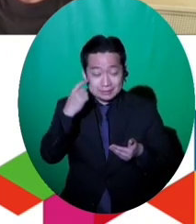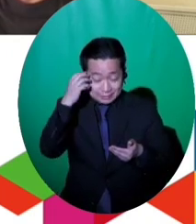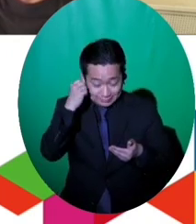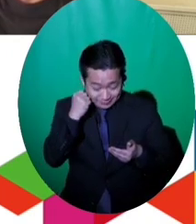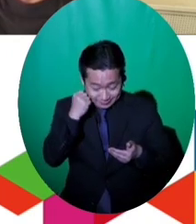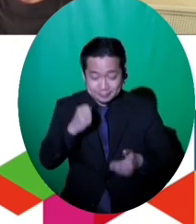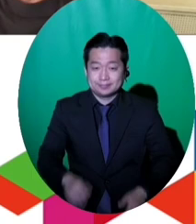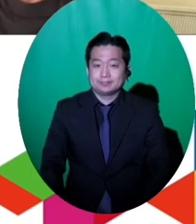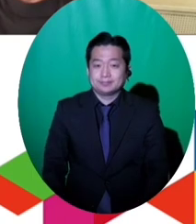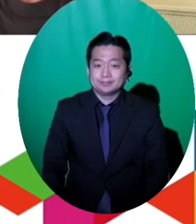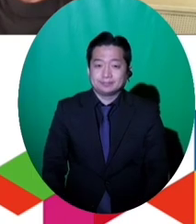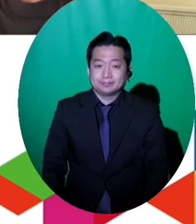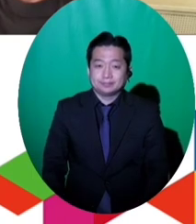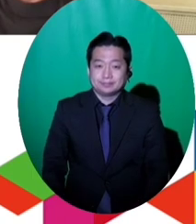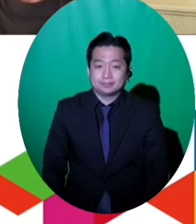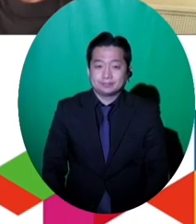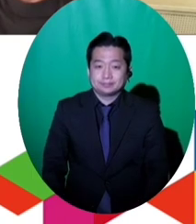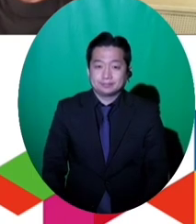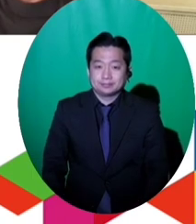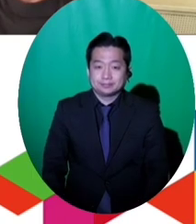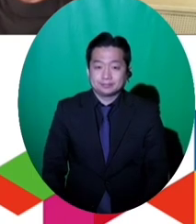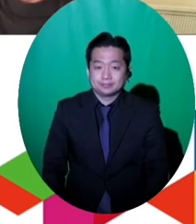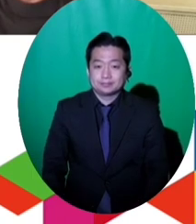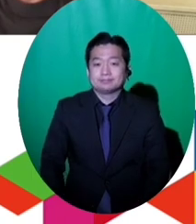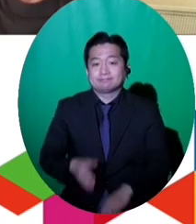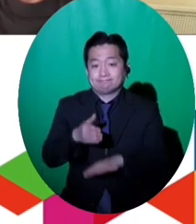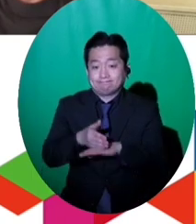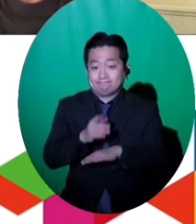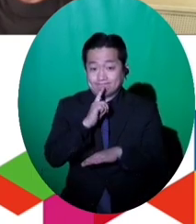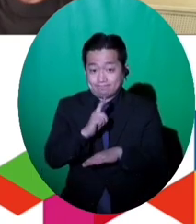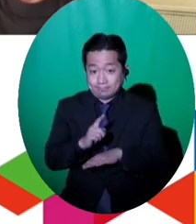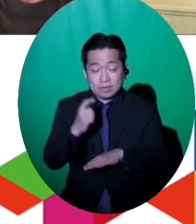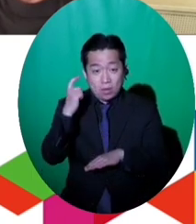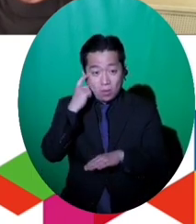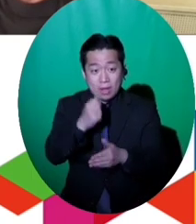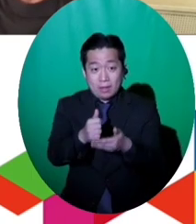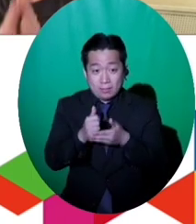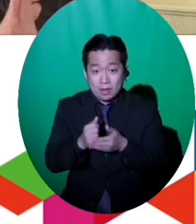and thank you for all those people who are working for this panel. Thank you.